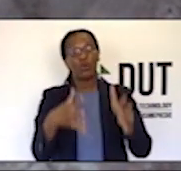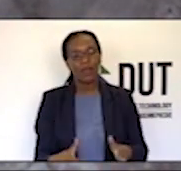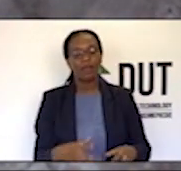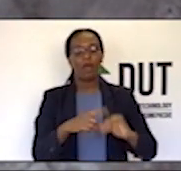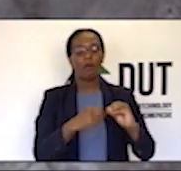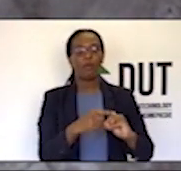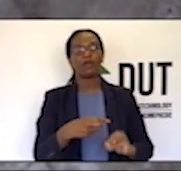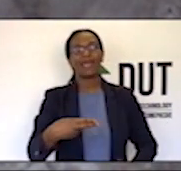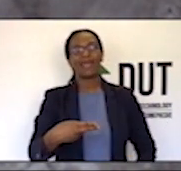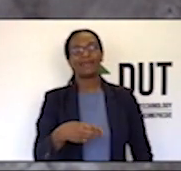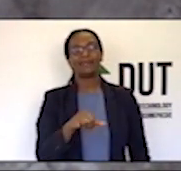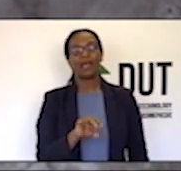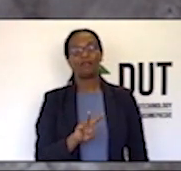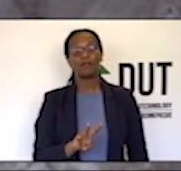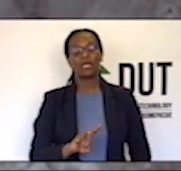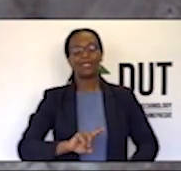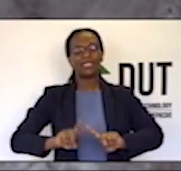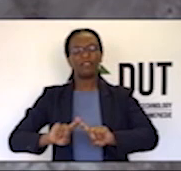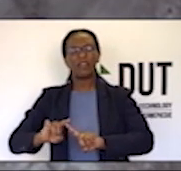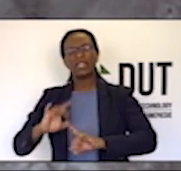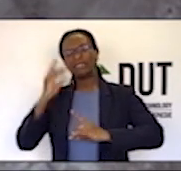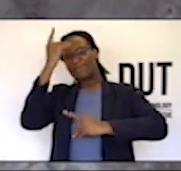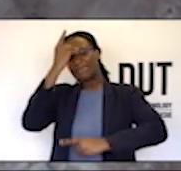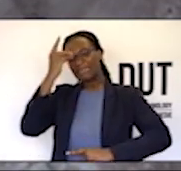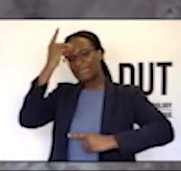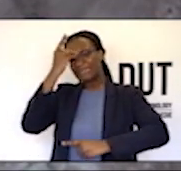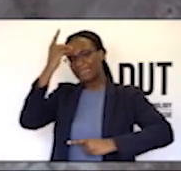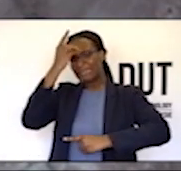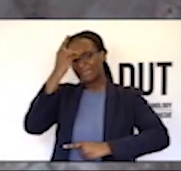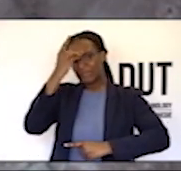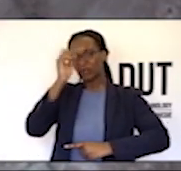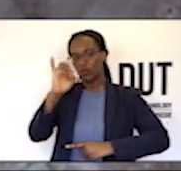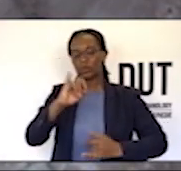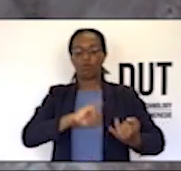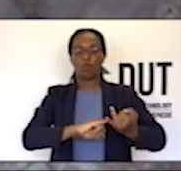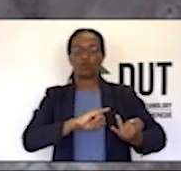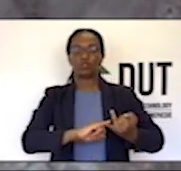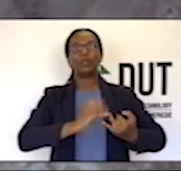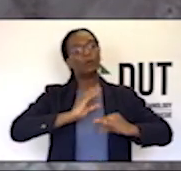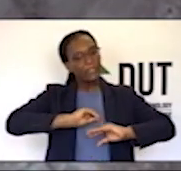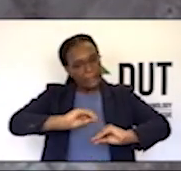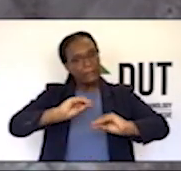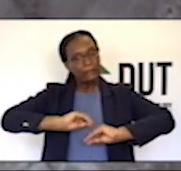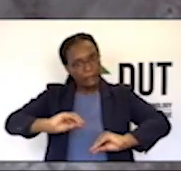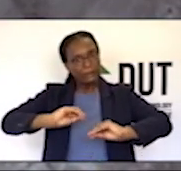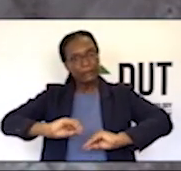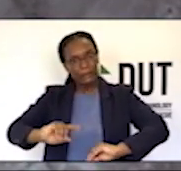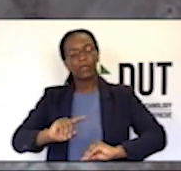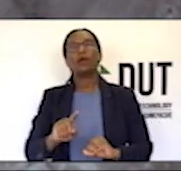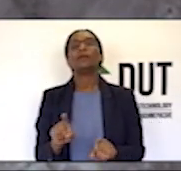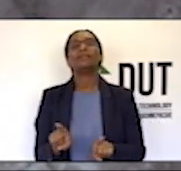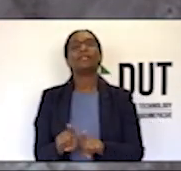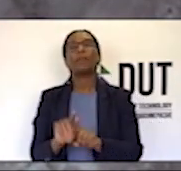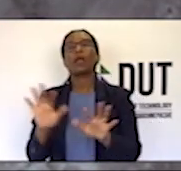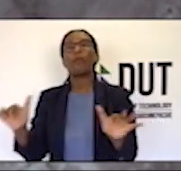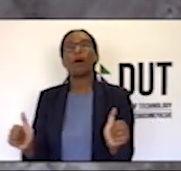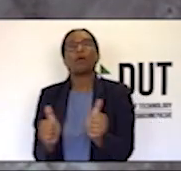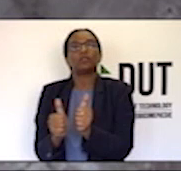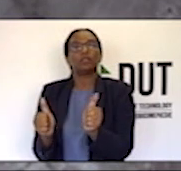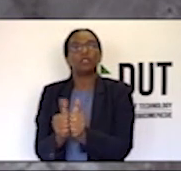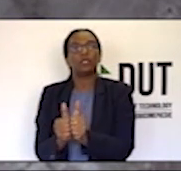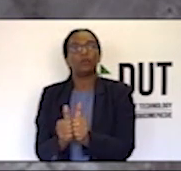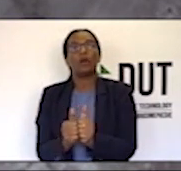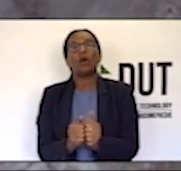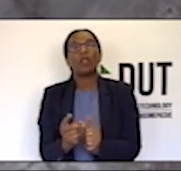AIDS communicable diseases module, as well as fostering partnerships with